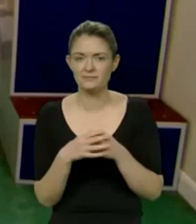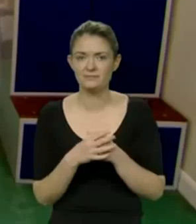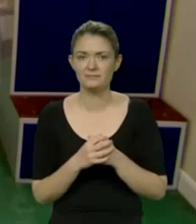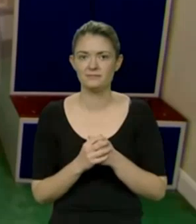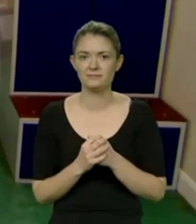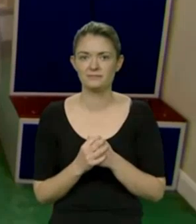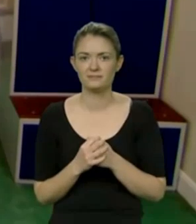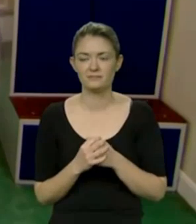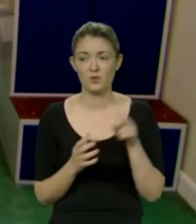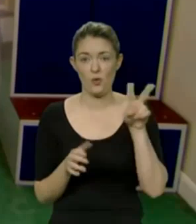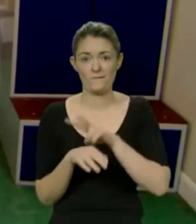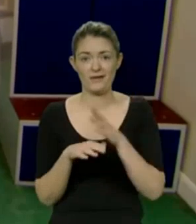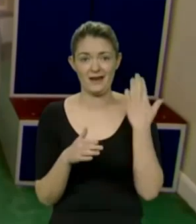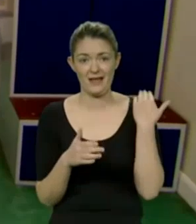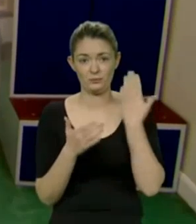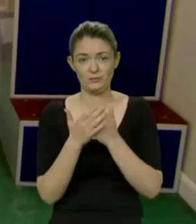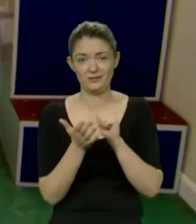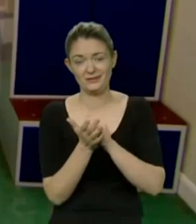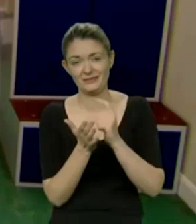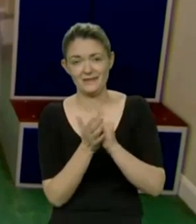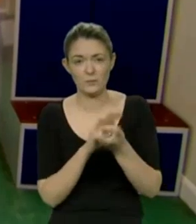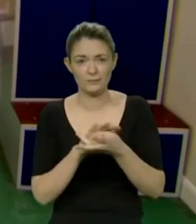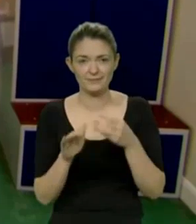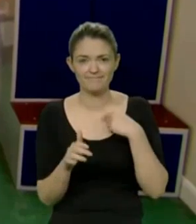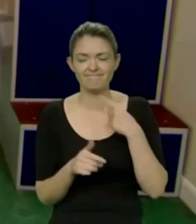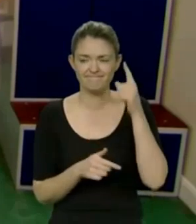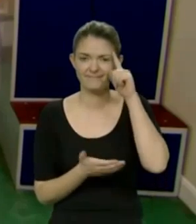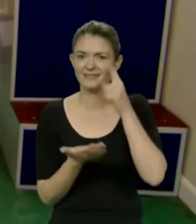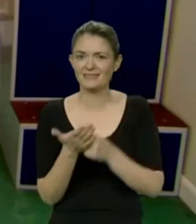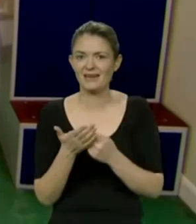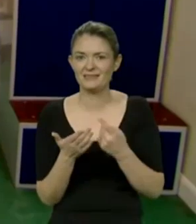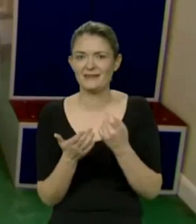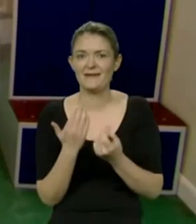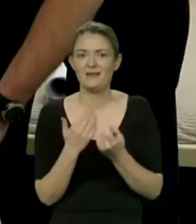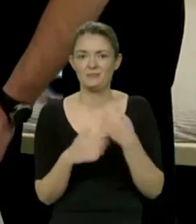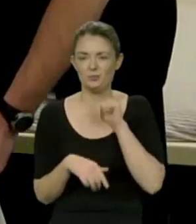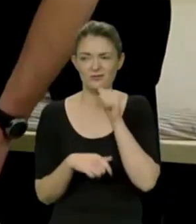Over the last 16, 17 weeks, I kind of came to the decision eventually. It was just like, at the end, it wasn't for me.